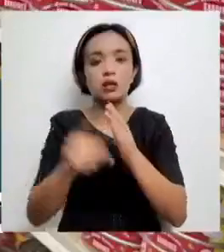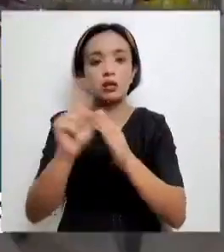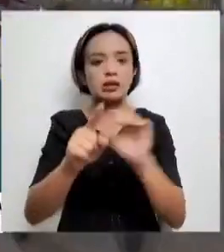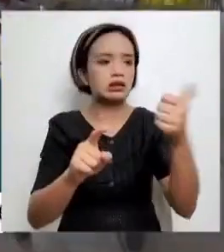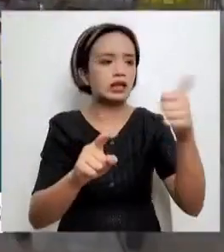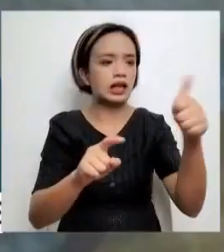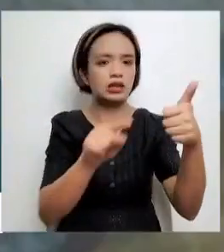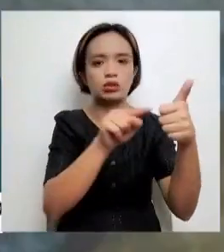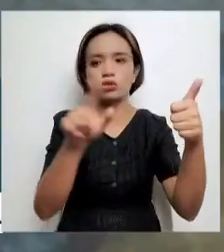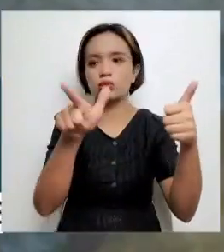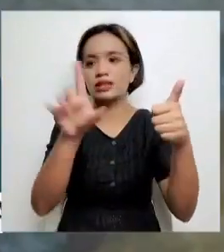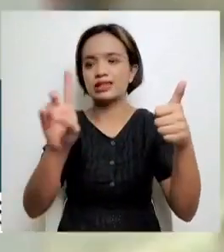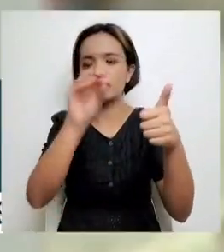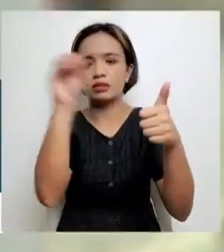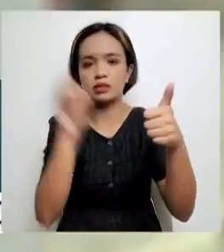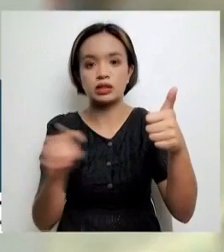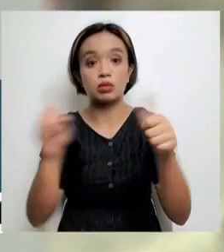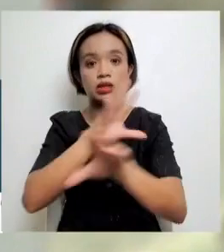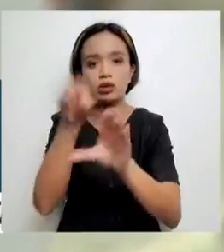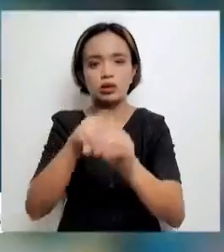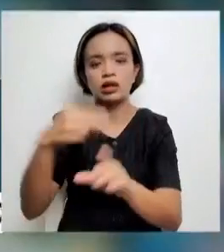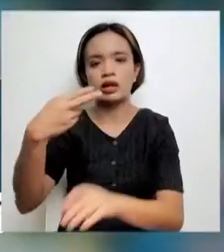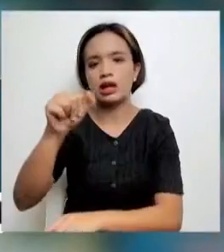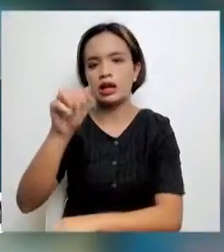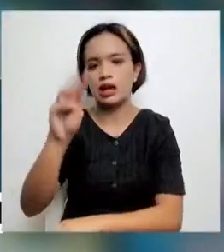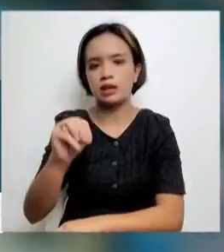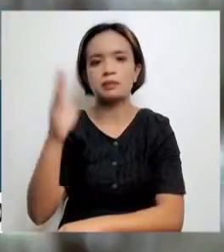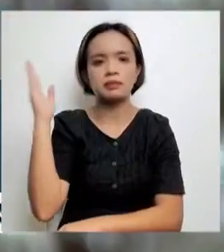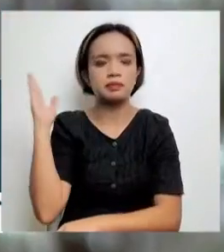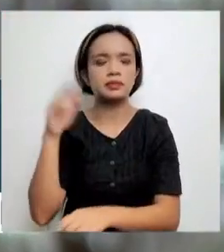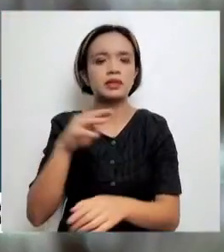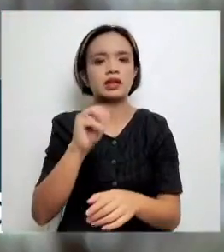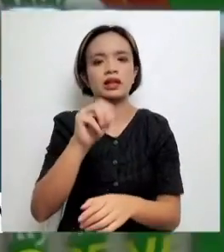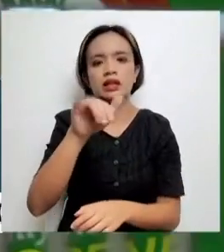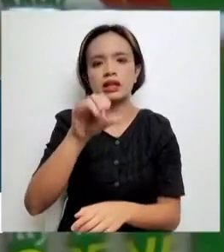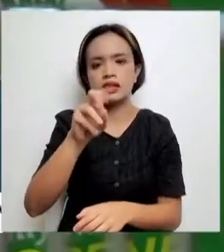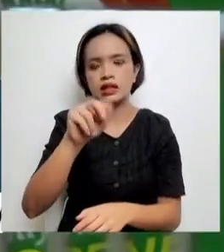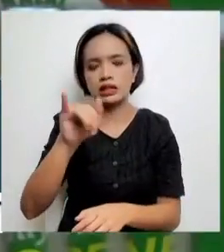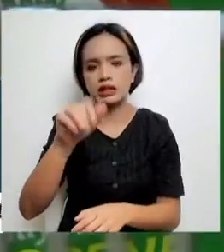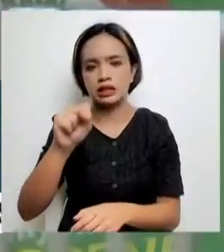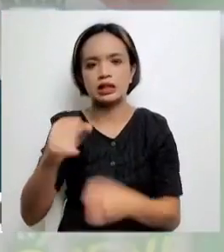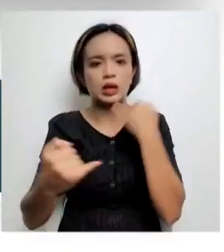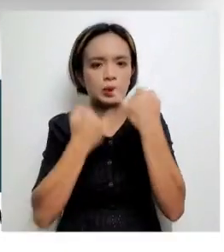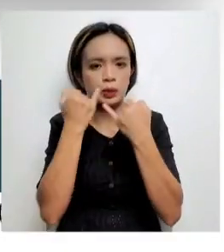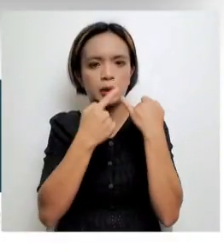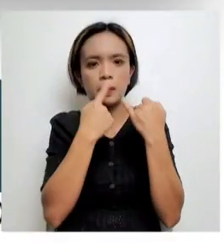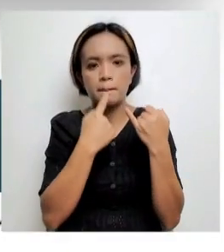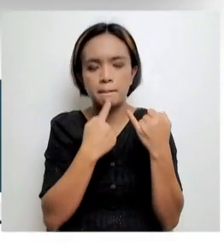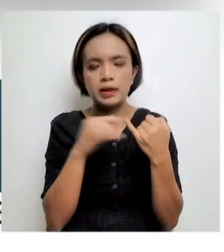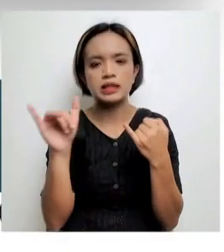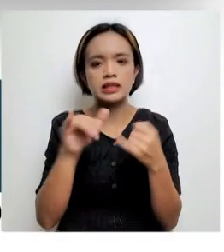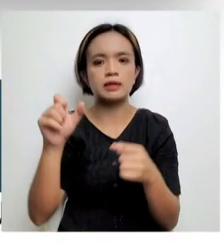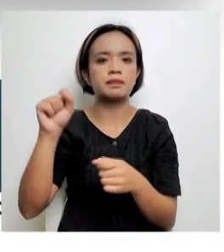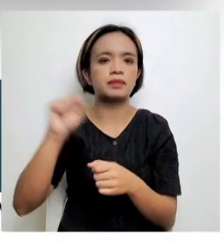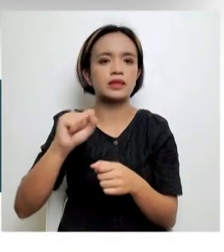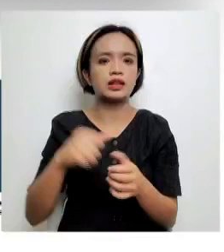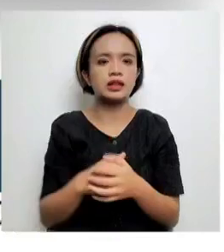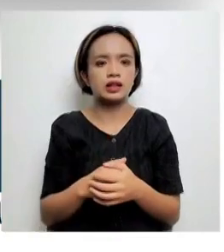27%. This include ham, fruit cocktail, mayonnaise, pasta, and spaghetti sauce. Stable naman po